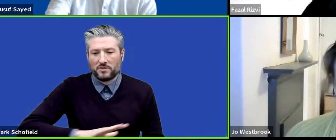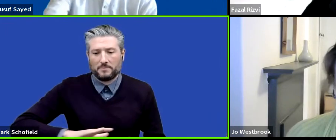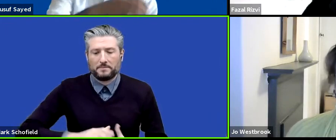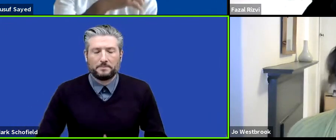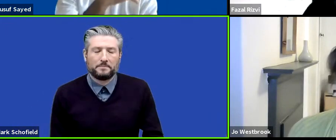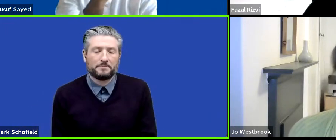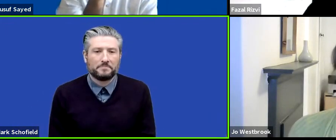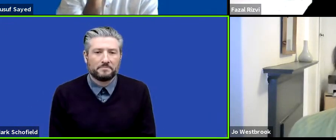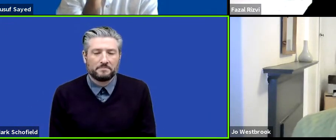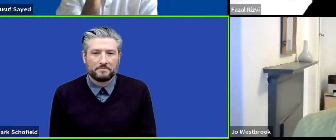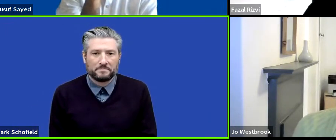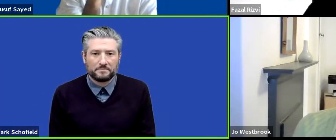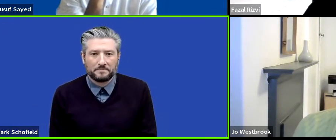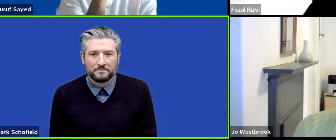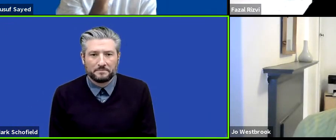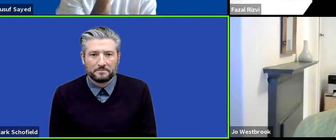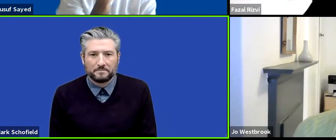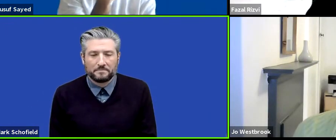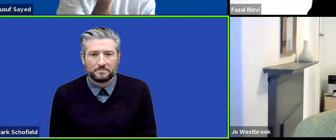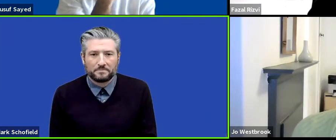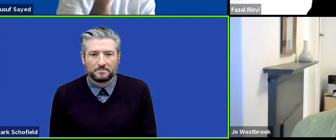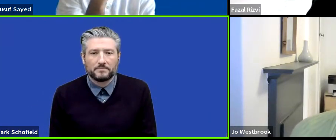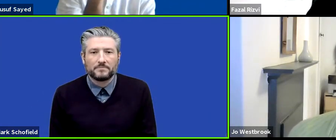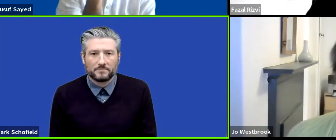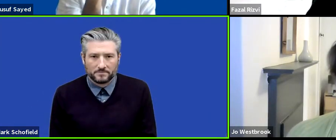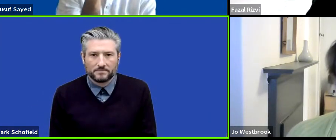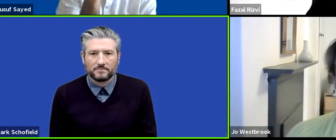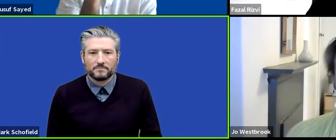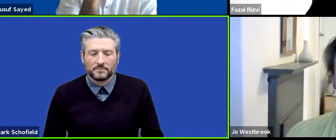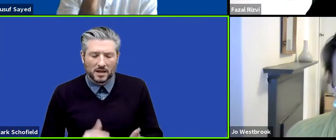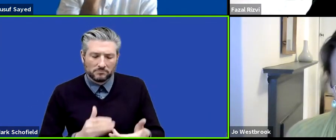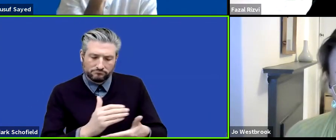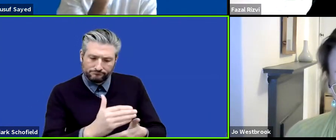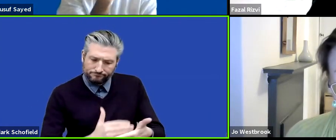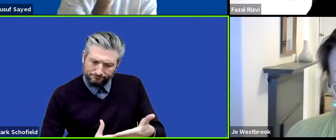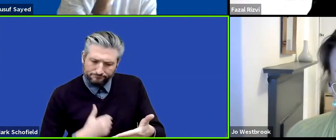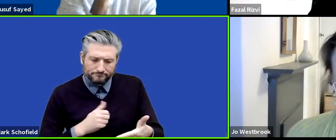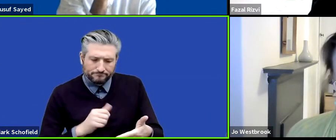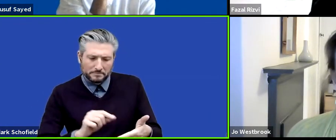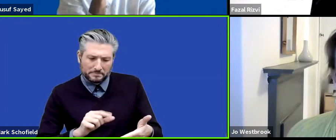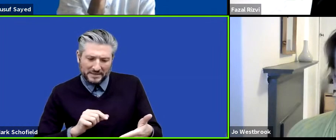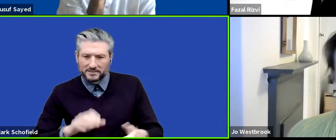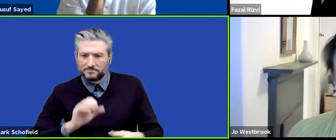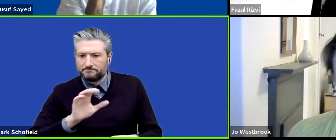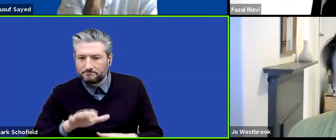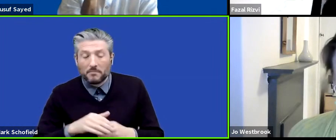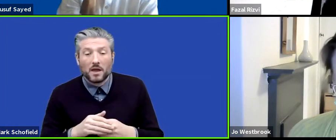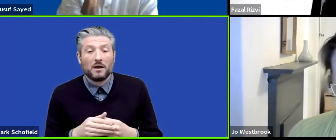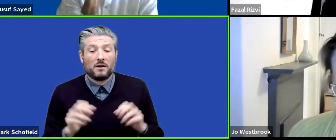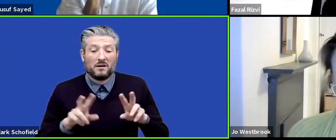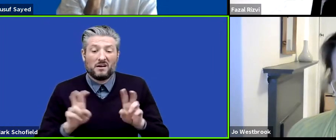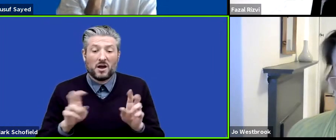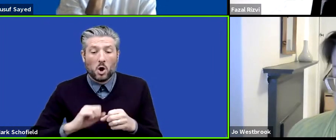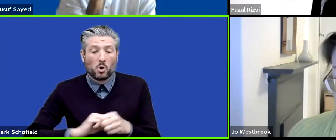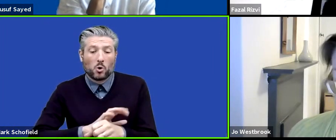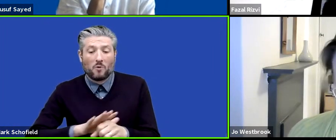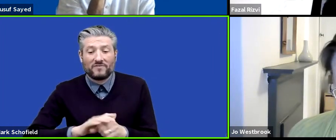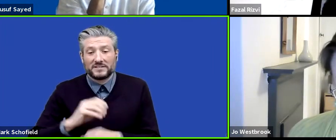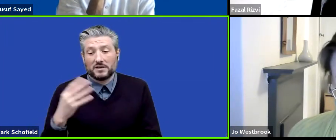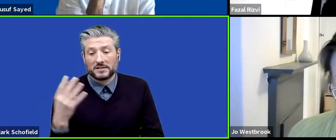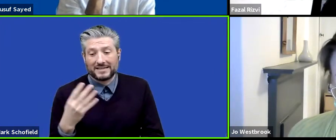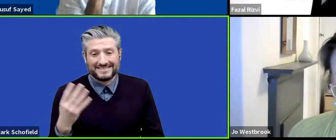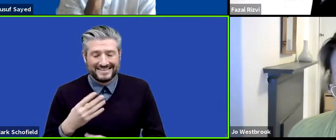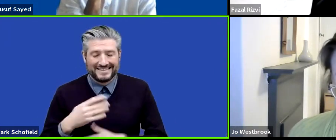Just to run through a little bit of the blurb, the COVID-19 pandemic starkly